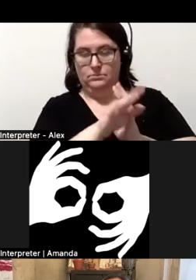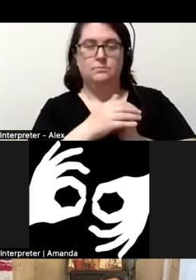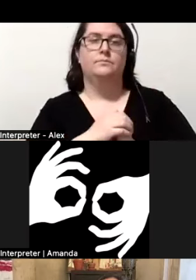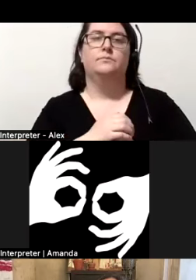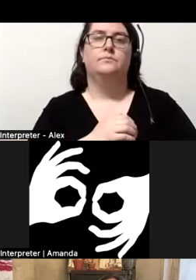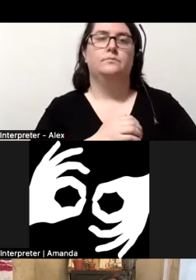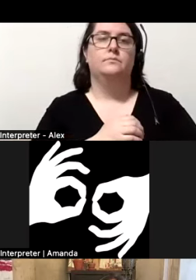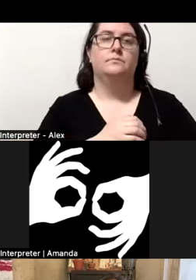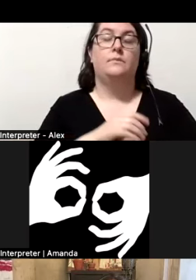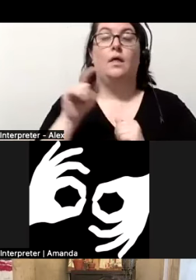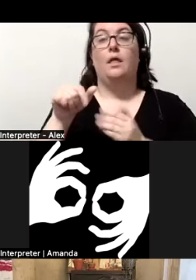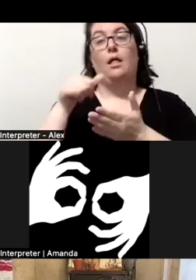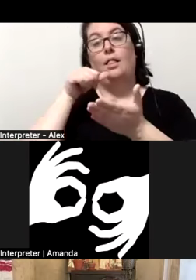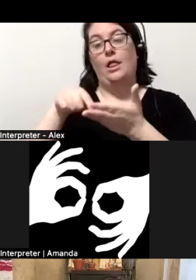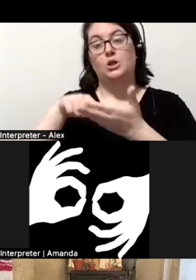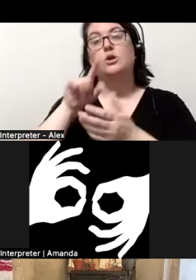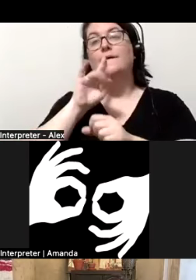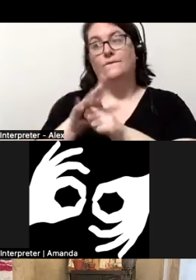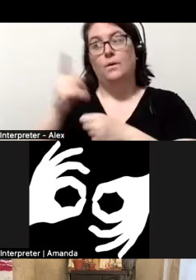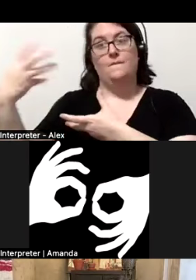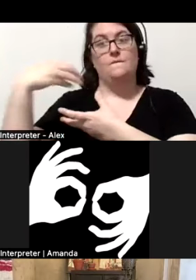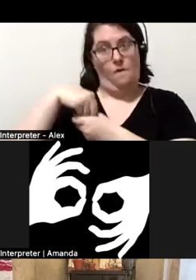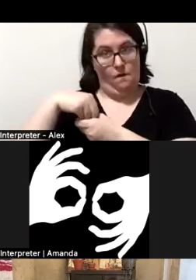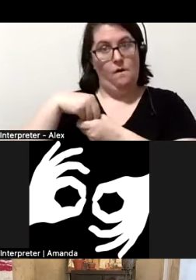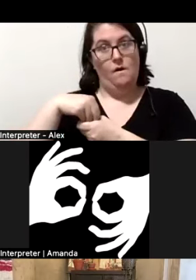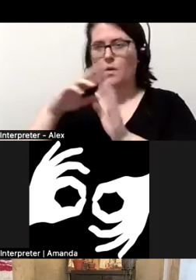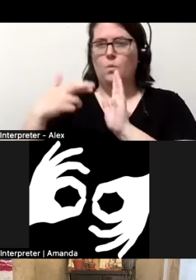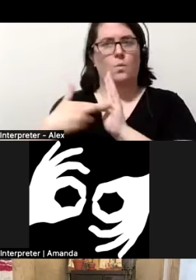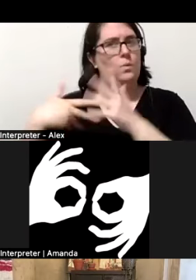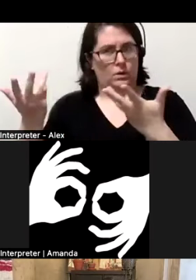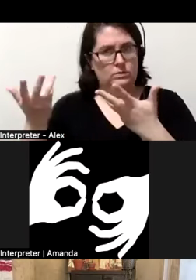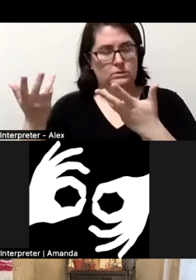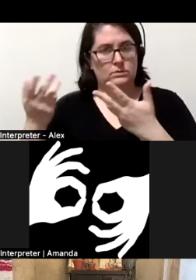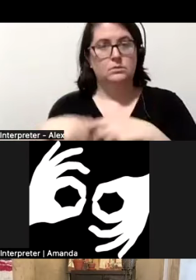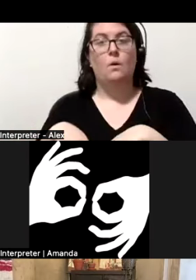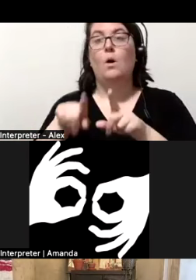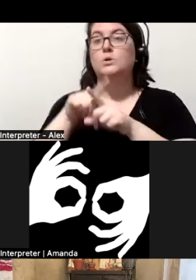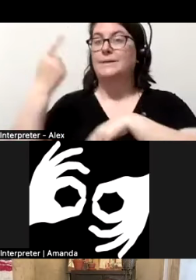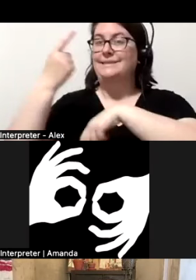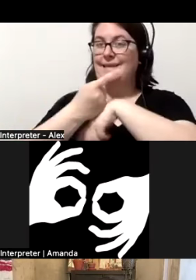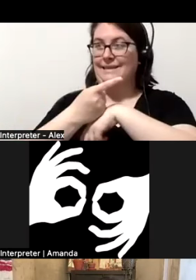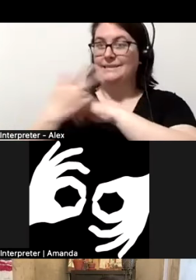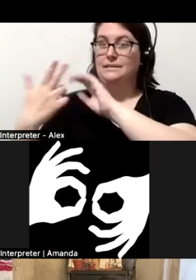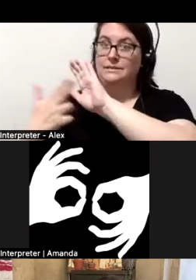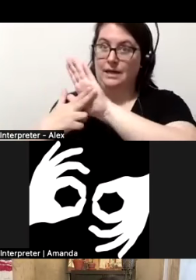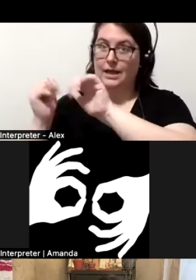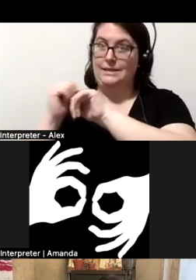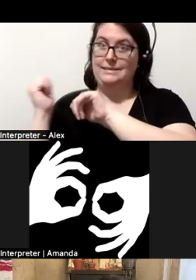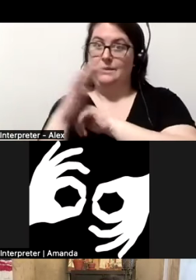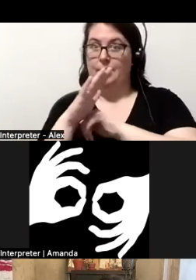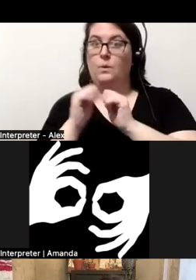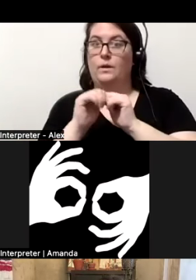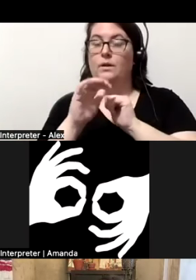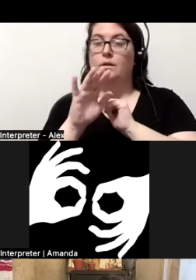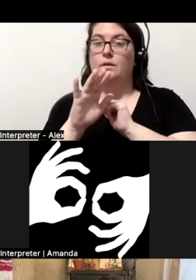should confirm the partner's participation in the festival and outline their role. And they should be dated, signed, and submitted on the